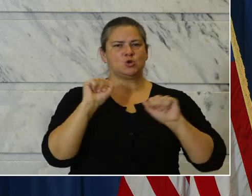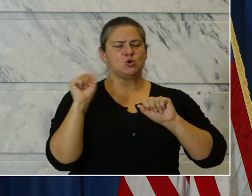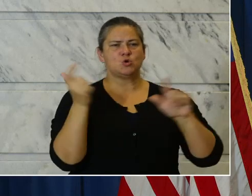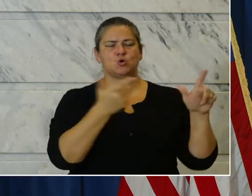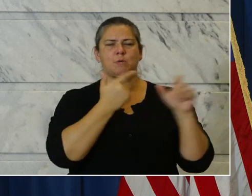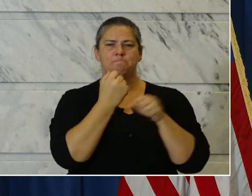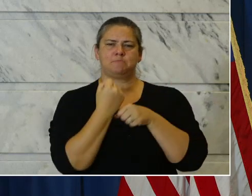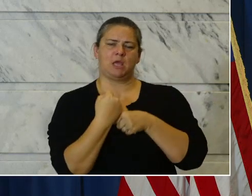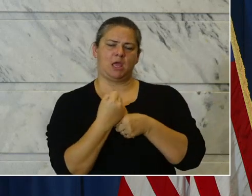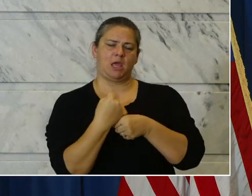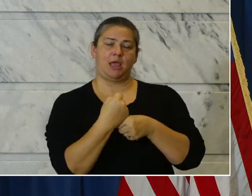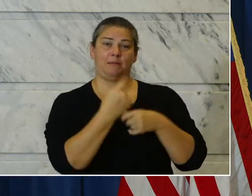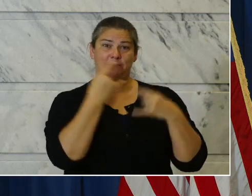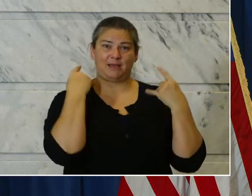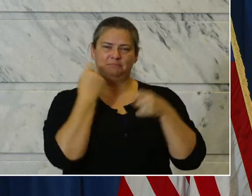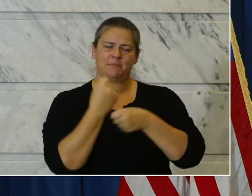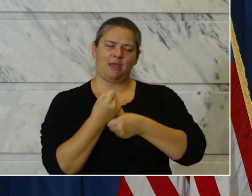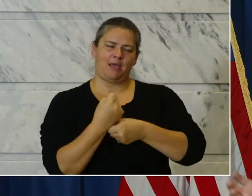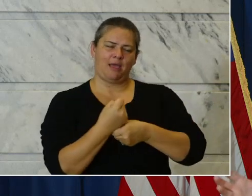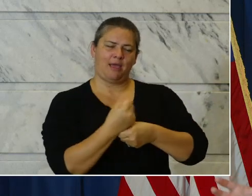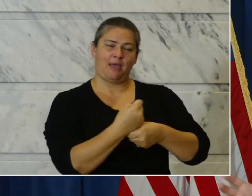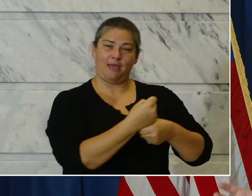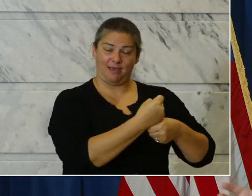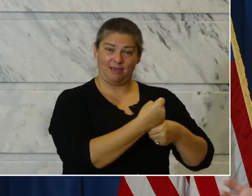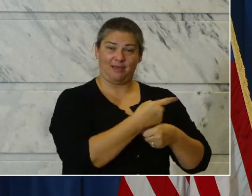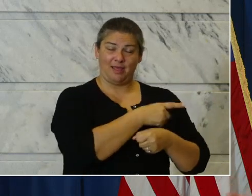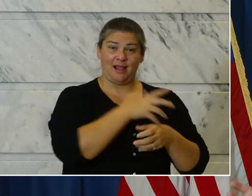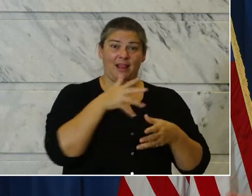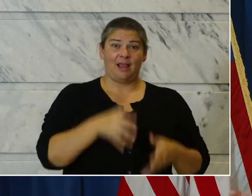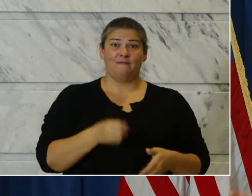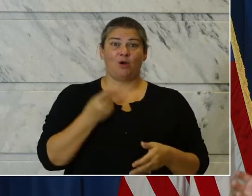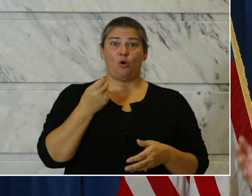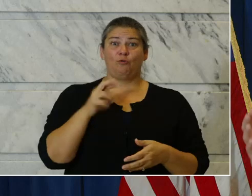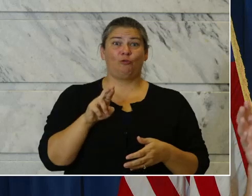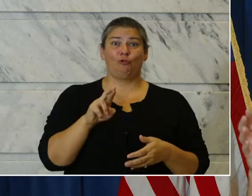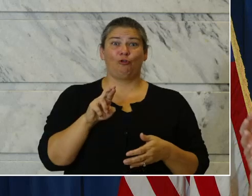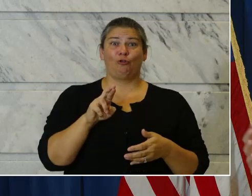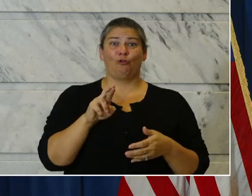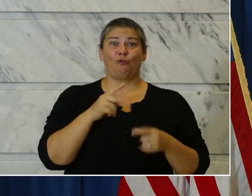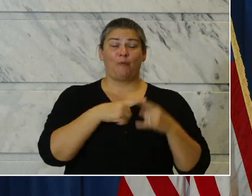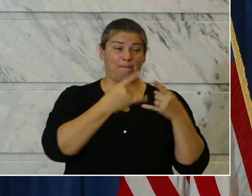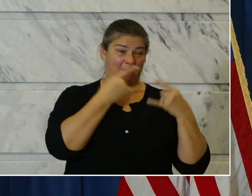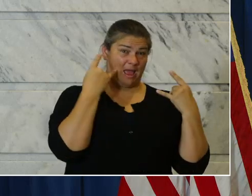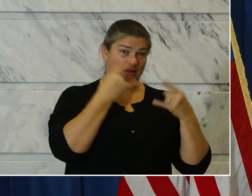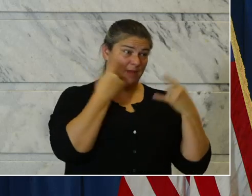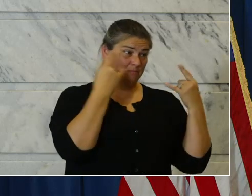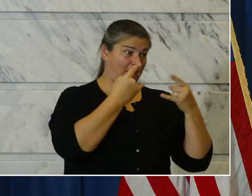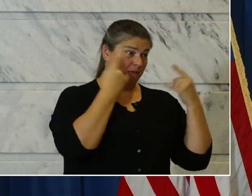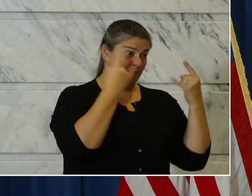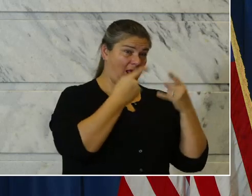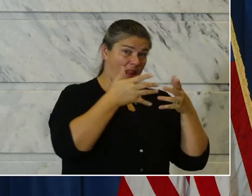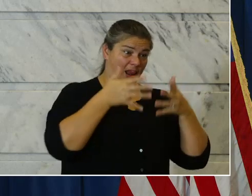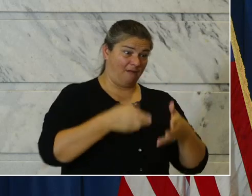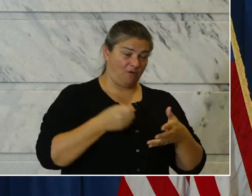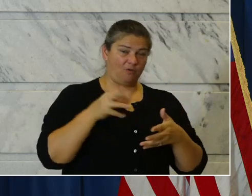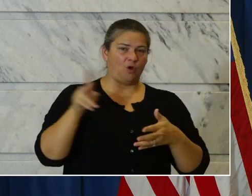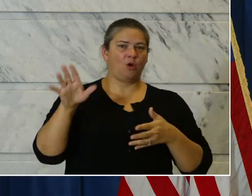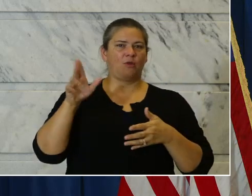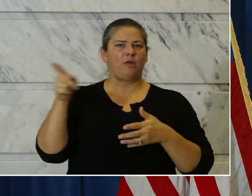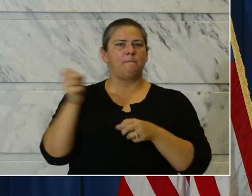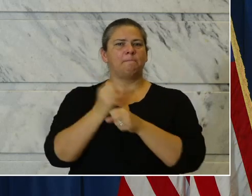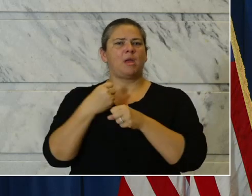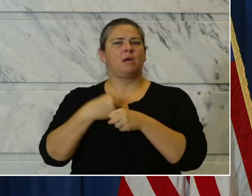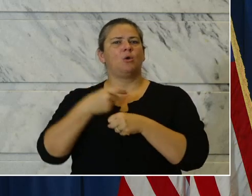had one. They used some of the leftover materials to make this incredible quilt that we're going to mount and show next week, but